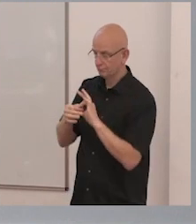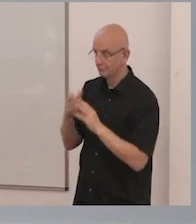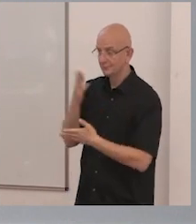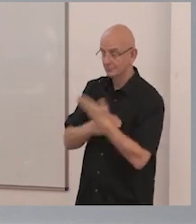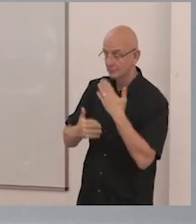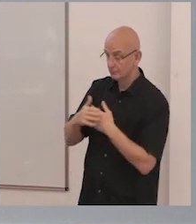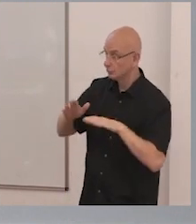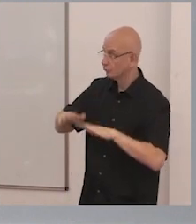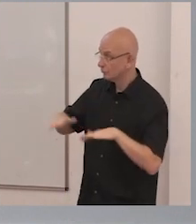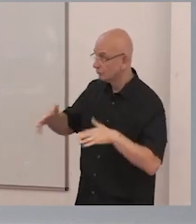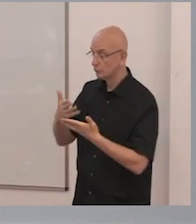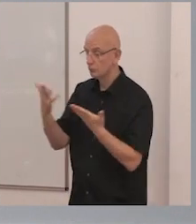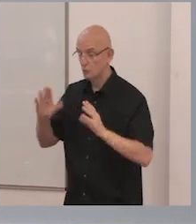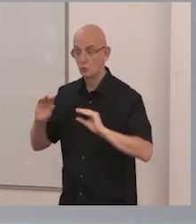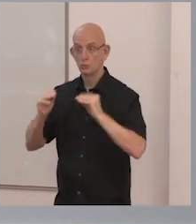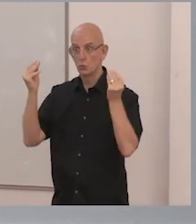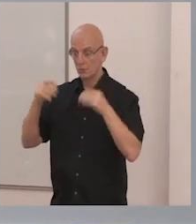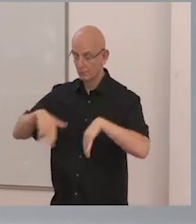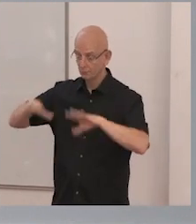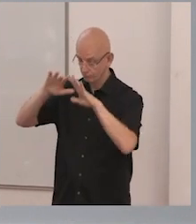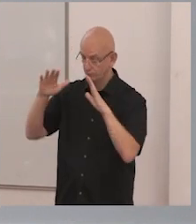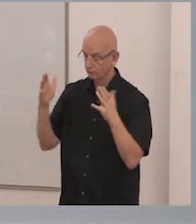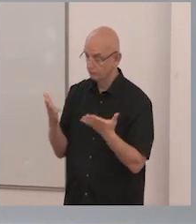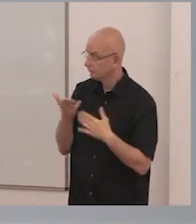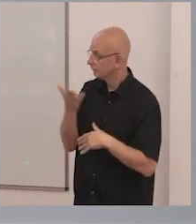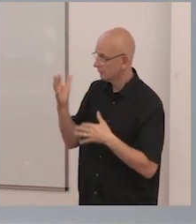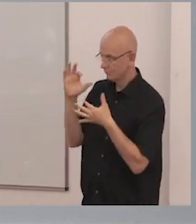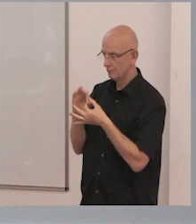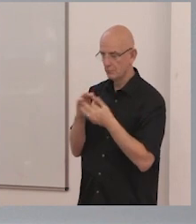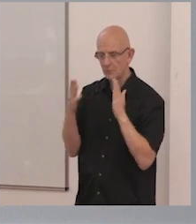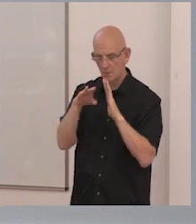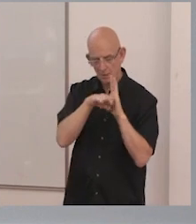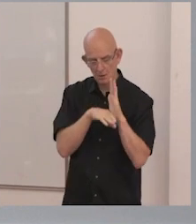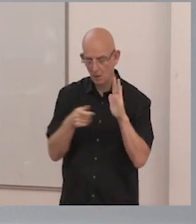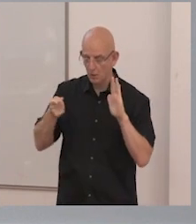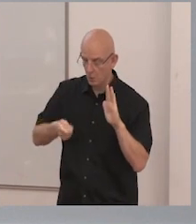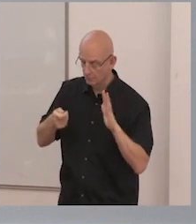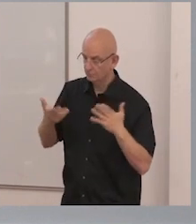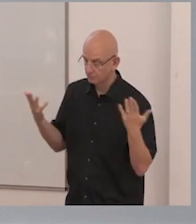we have a summer school focused specifically on disabled children and young people.